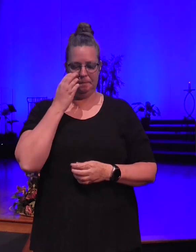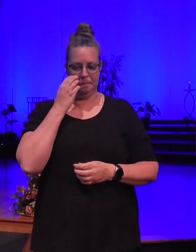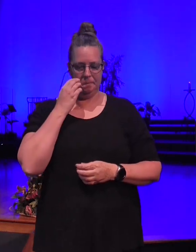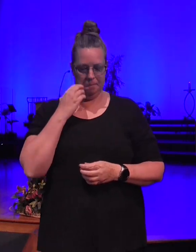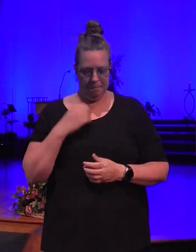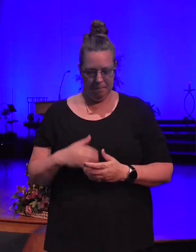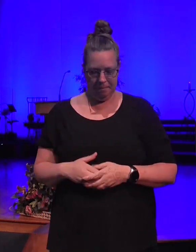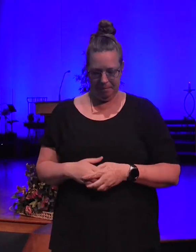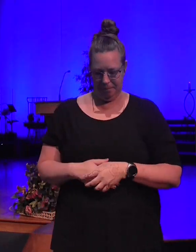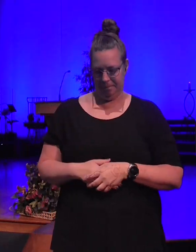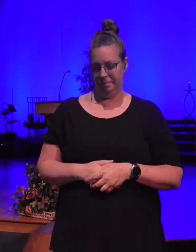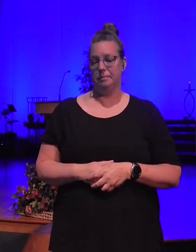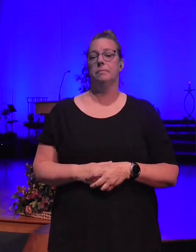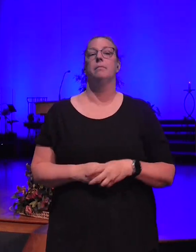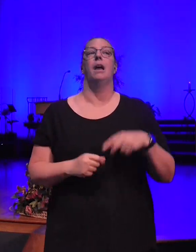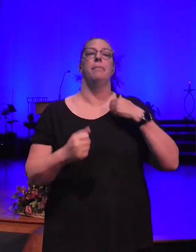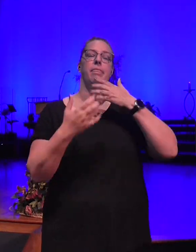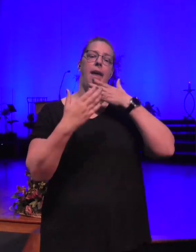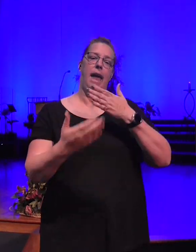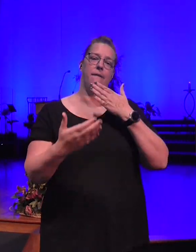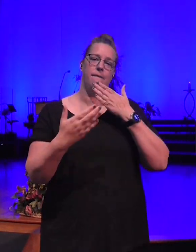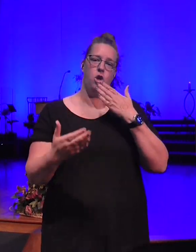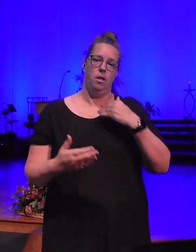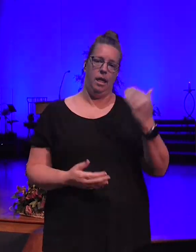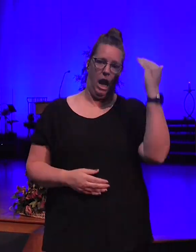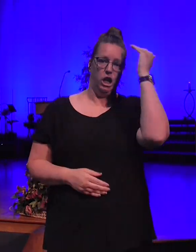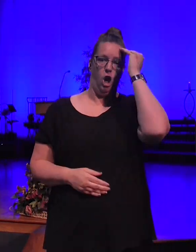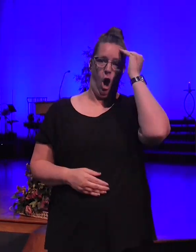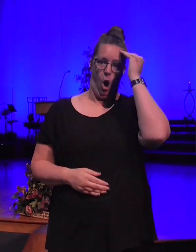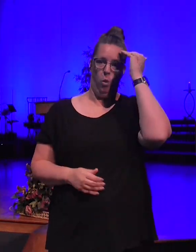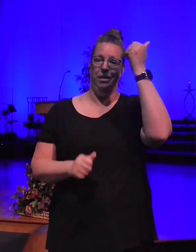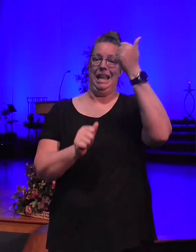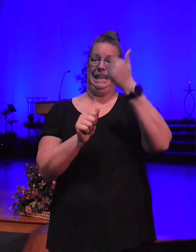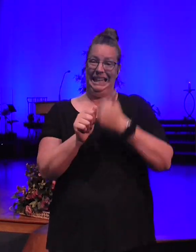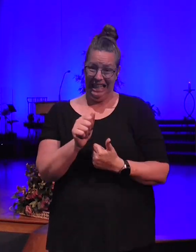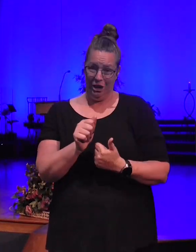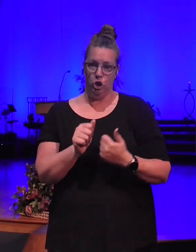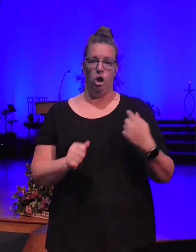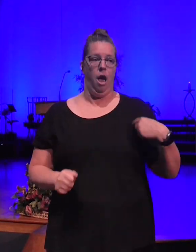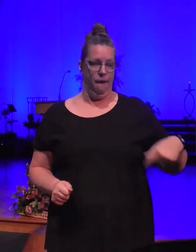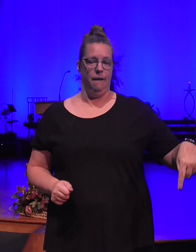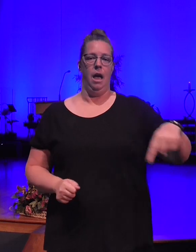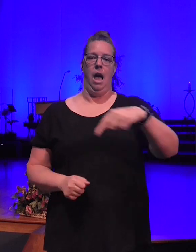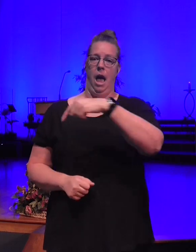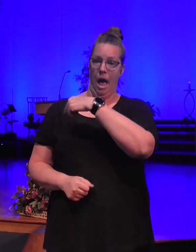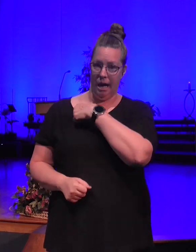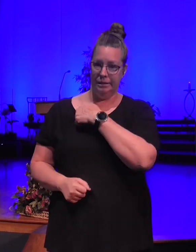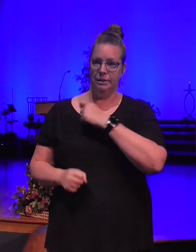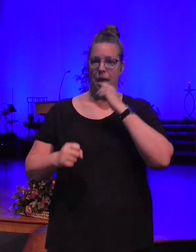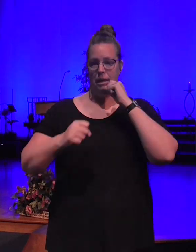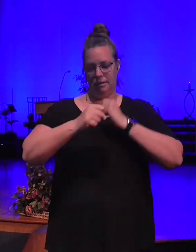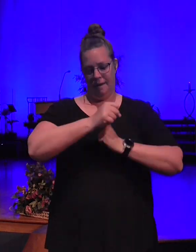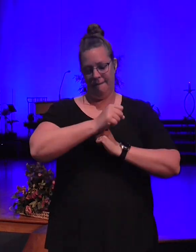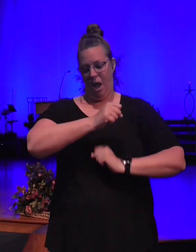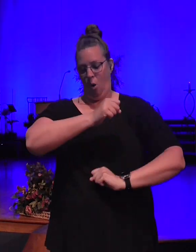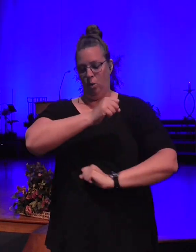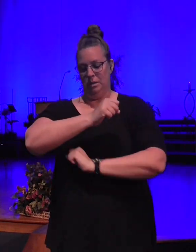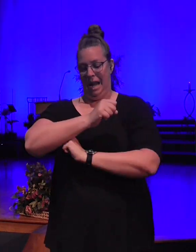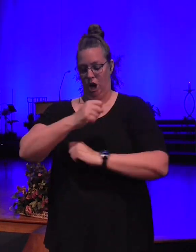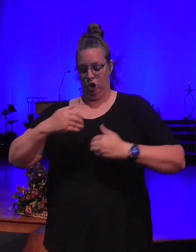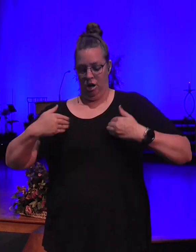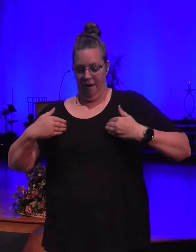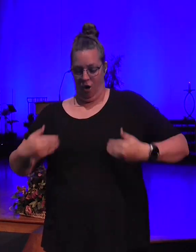is. I'm thankful to know that each one of us, as the foundation of our being, this